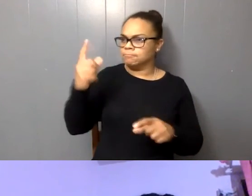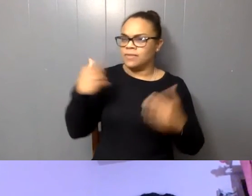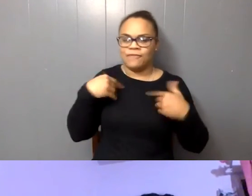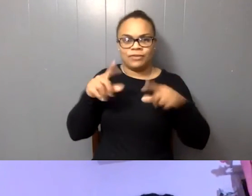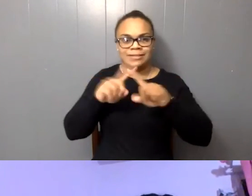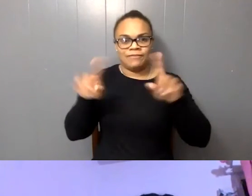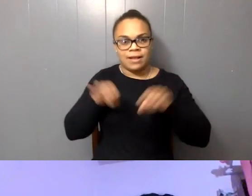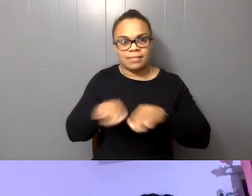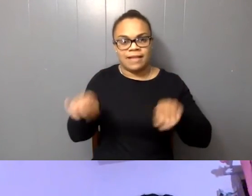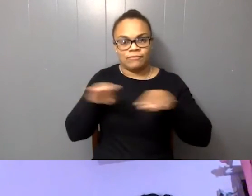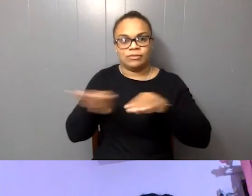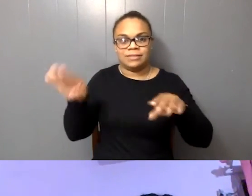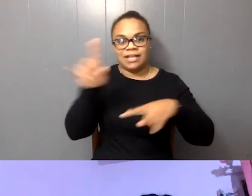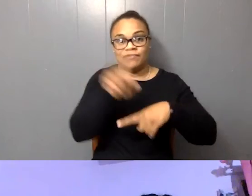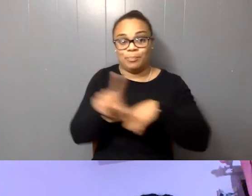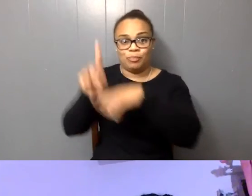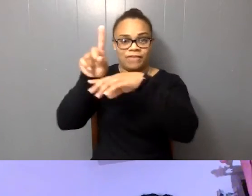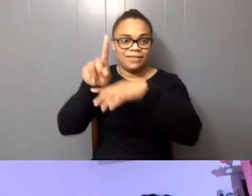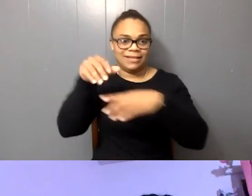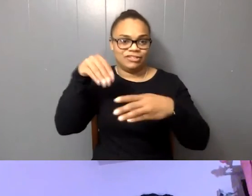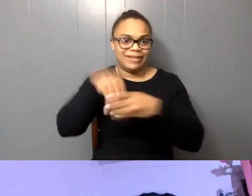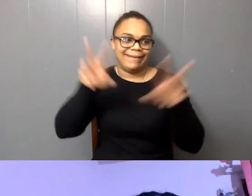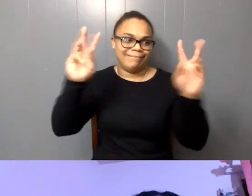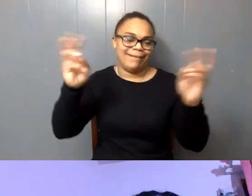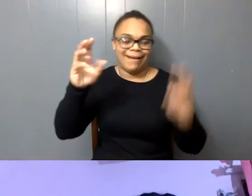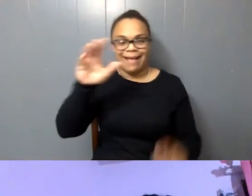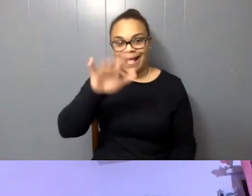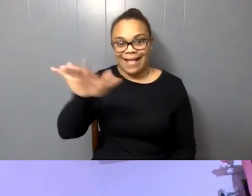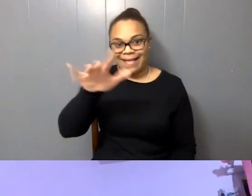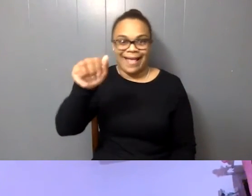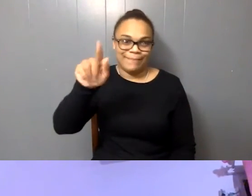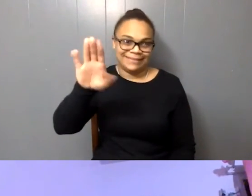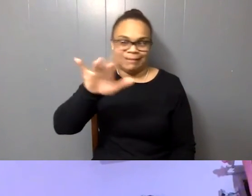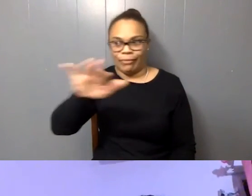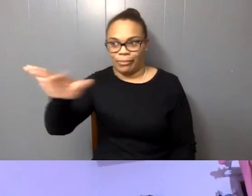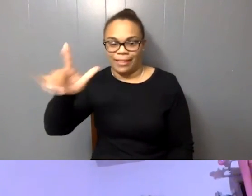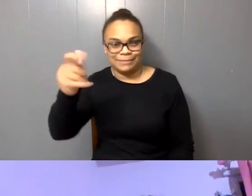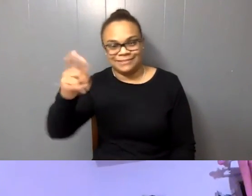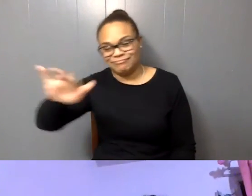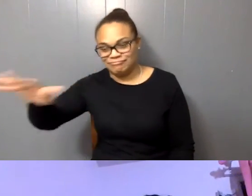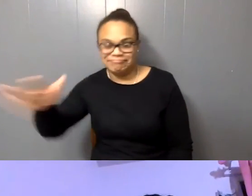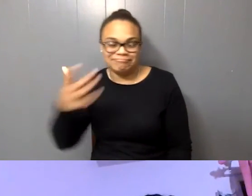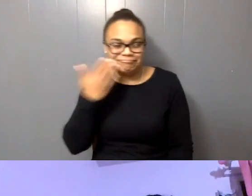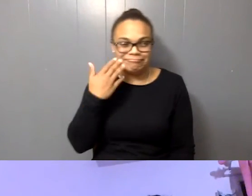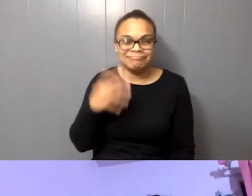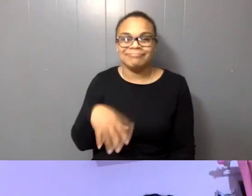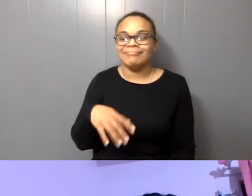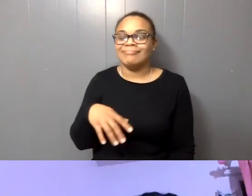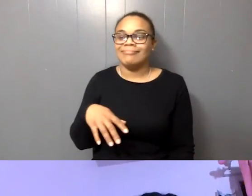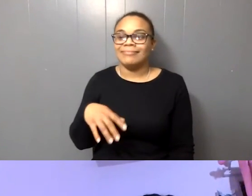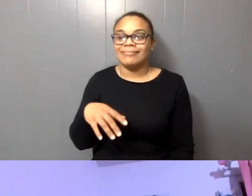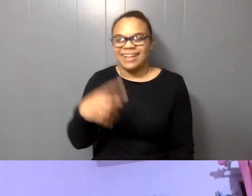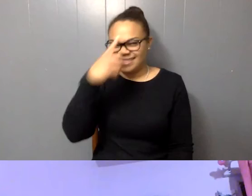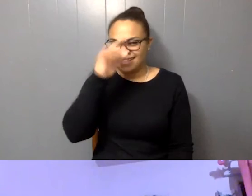the you know, as they call it, like the alphabet soup um, itself. So I think that was a really important concept.